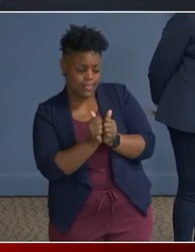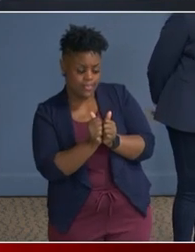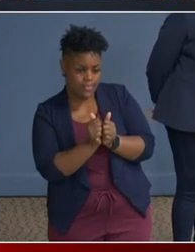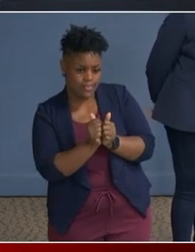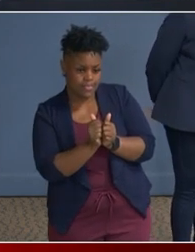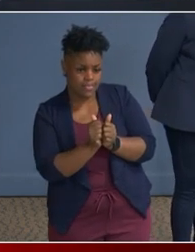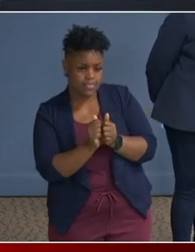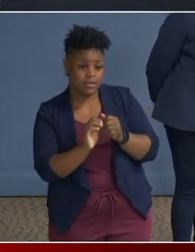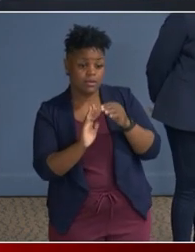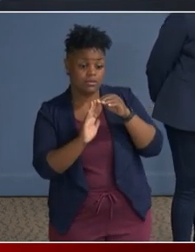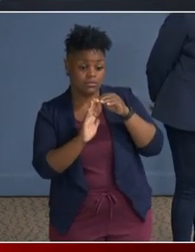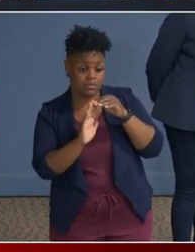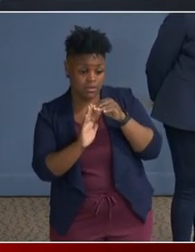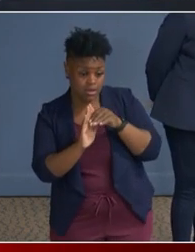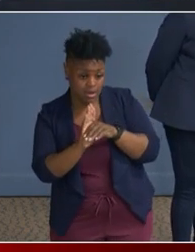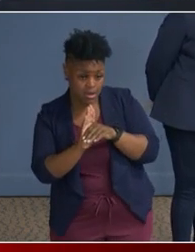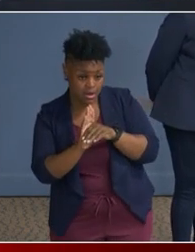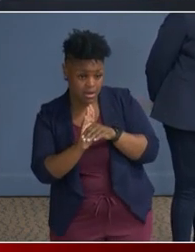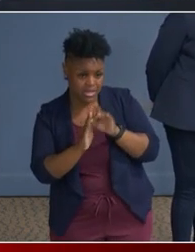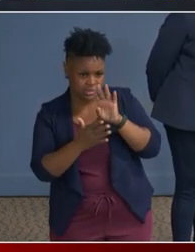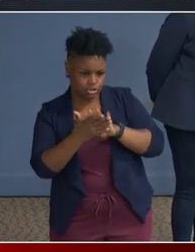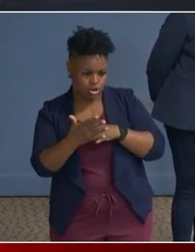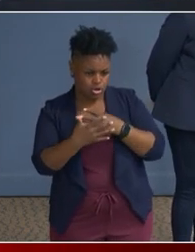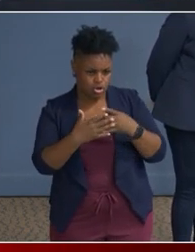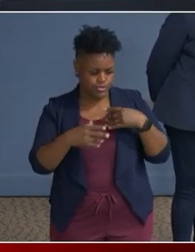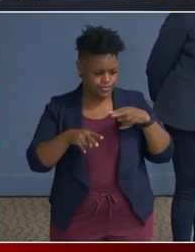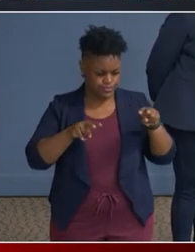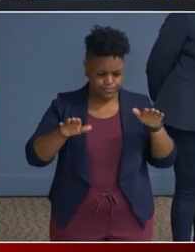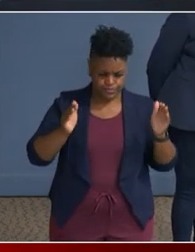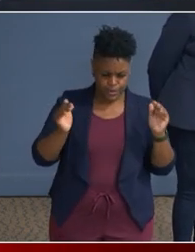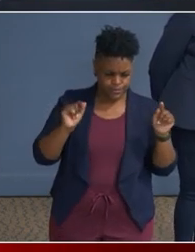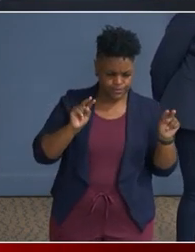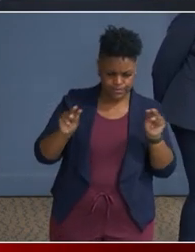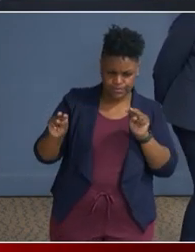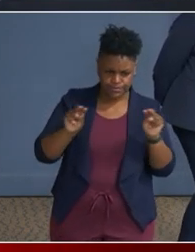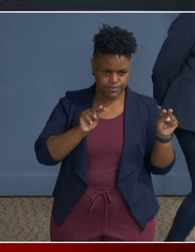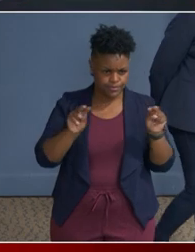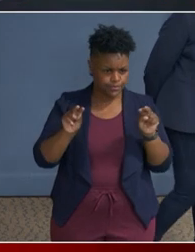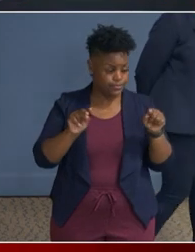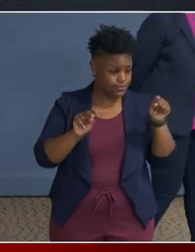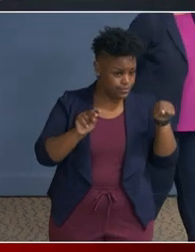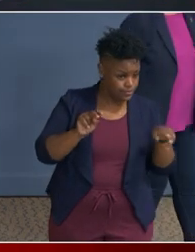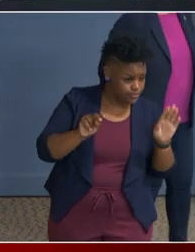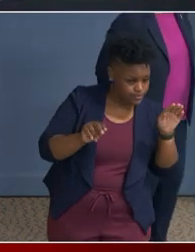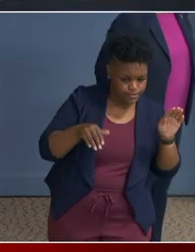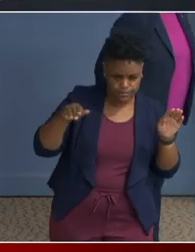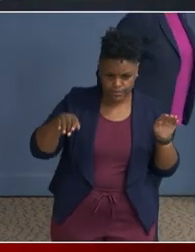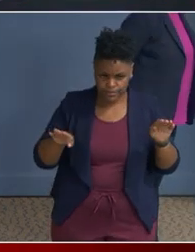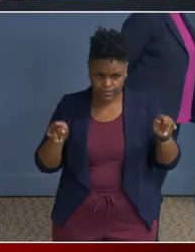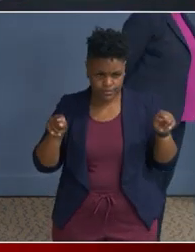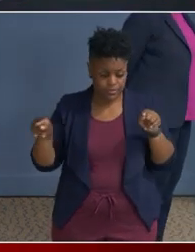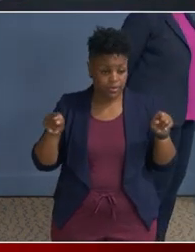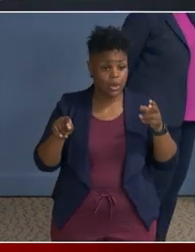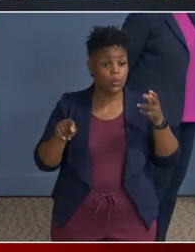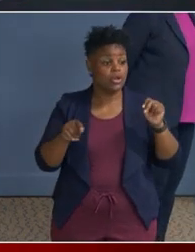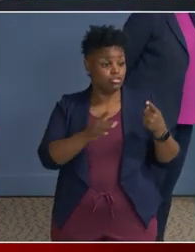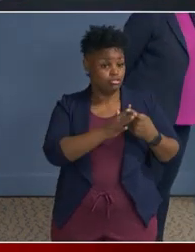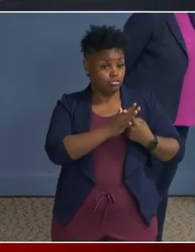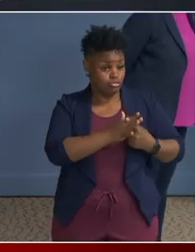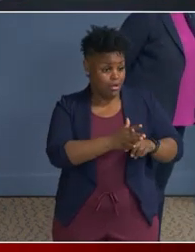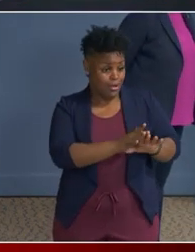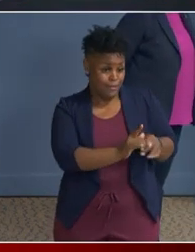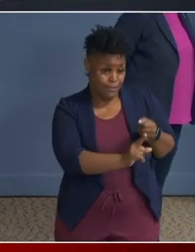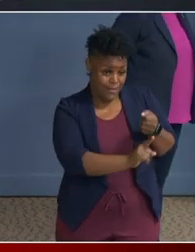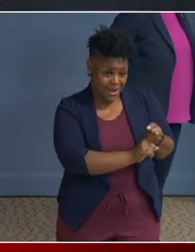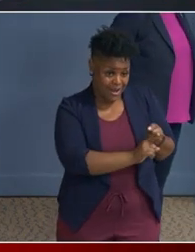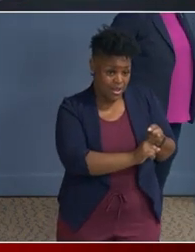which are mapped on a graph that shows when those cases occurred based on their symptom onset or their estimated period